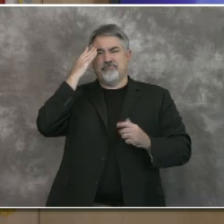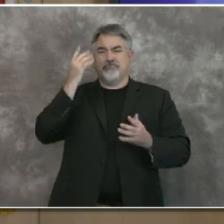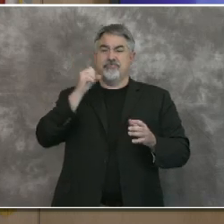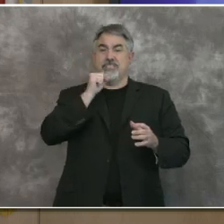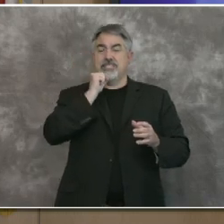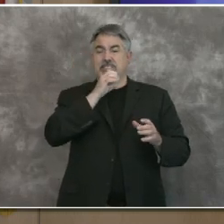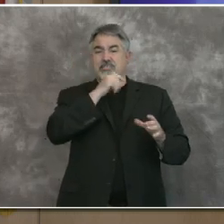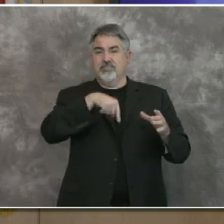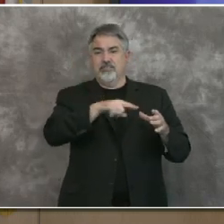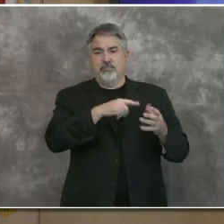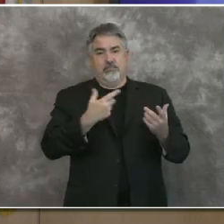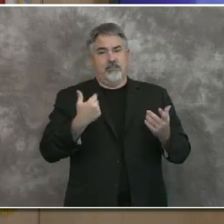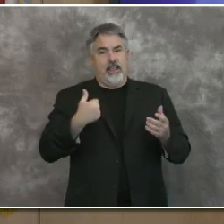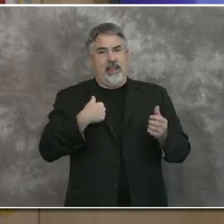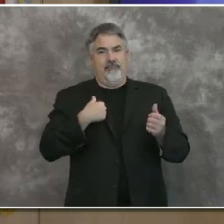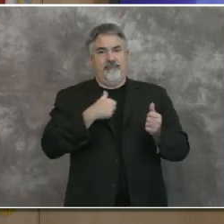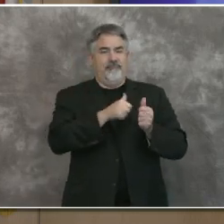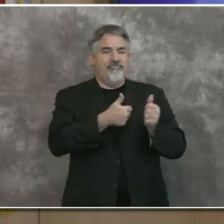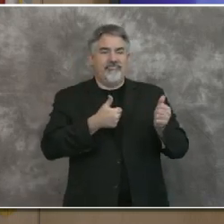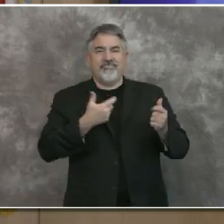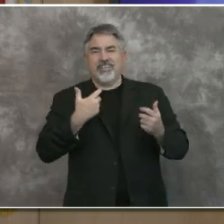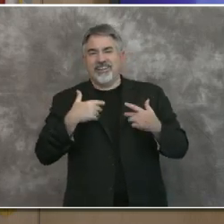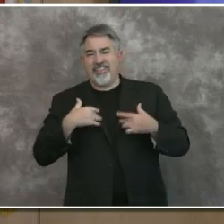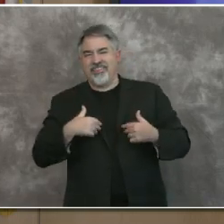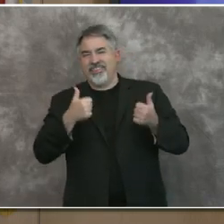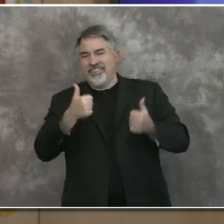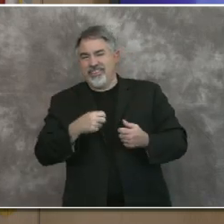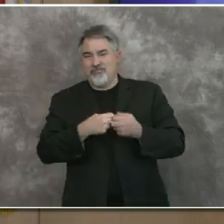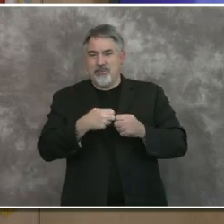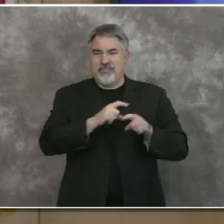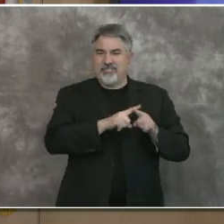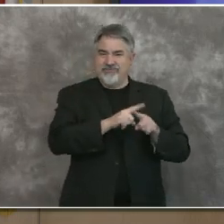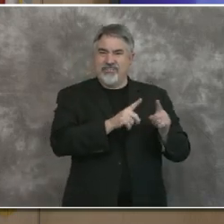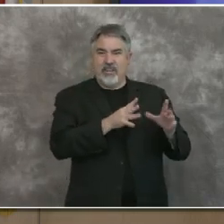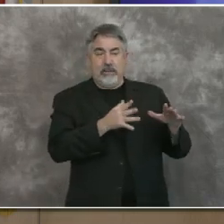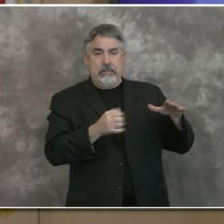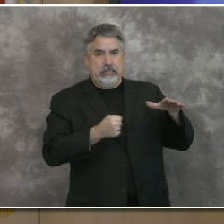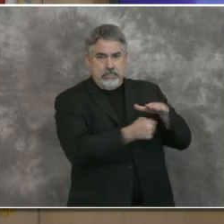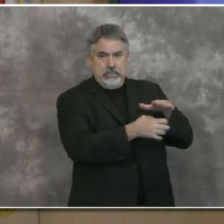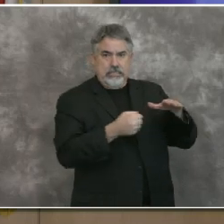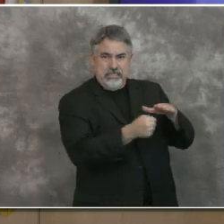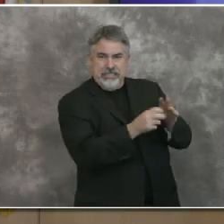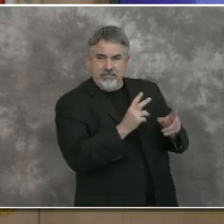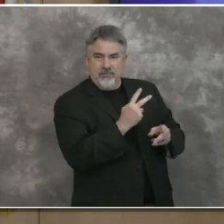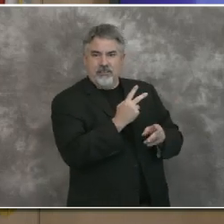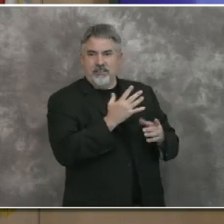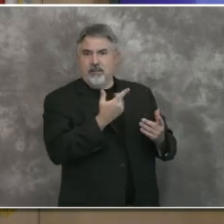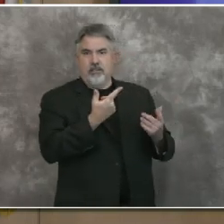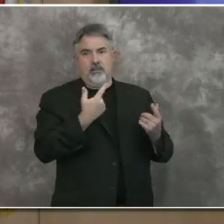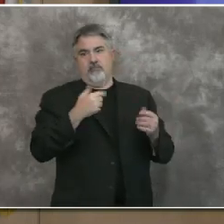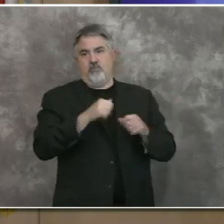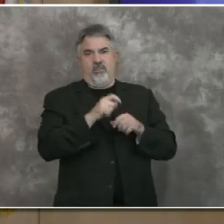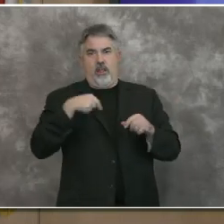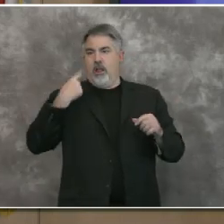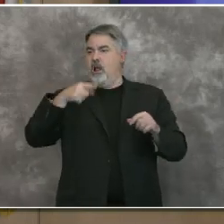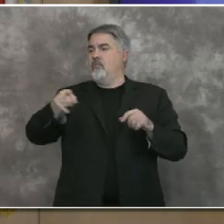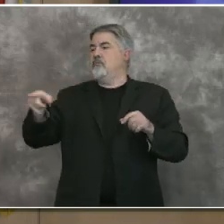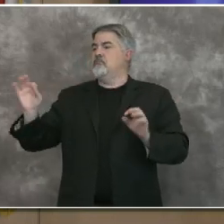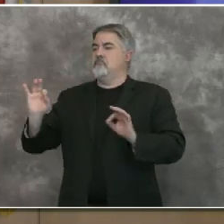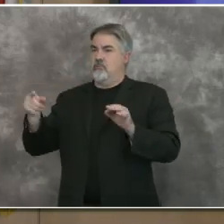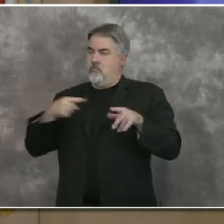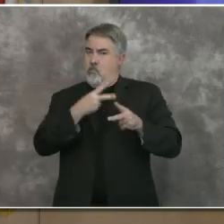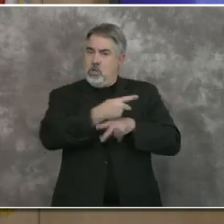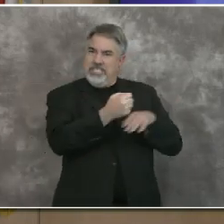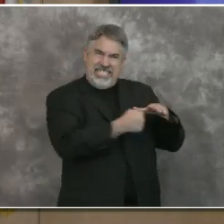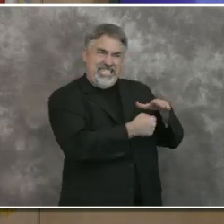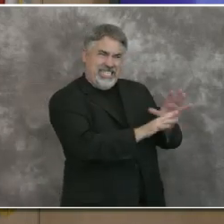underlying health conditions. We've asked them to quarantine even more than the general public, and that's created great challenges and difficulties. But